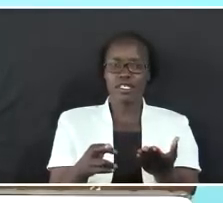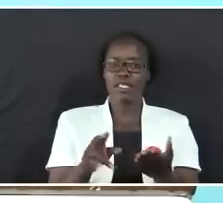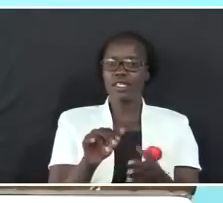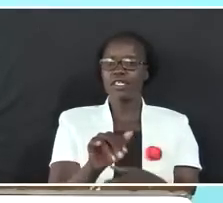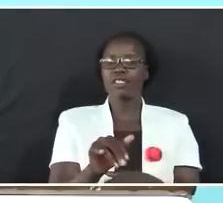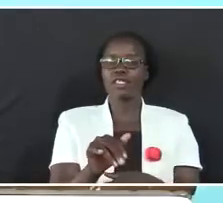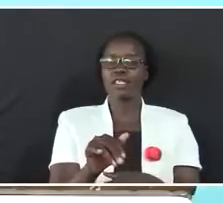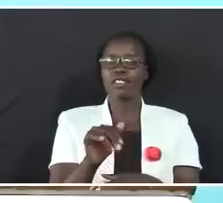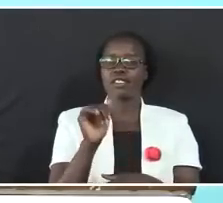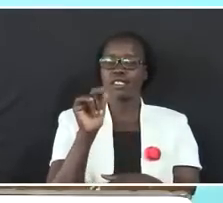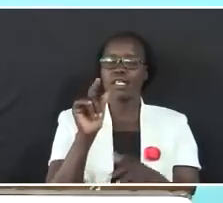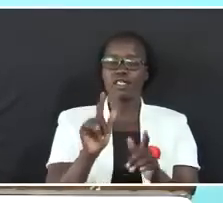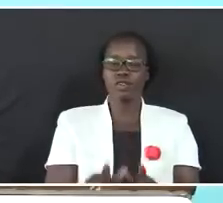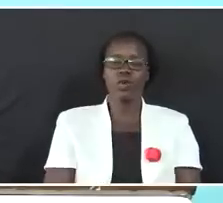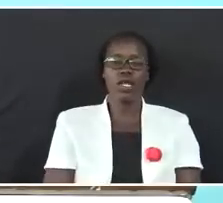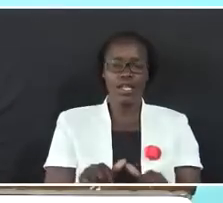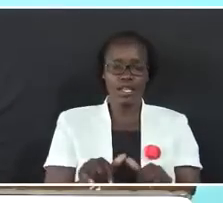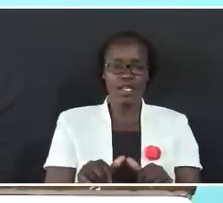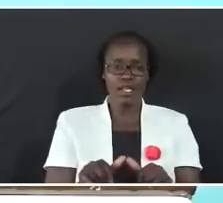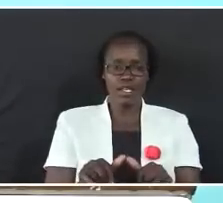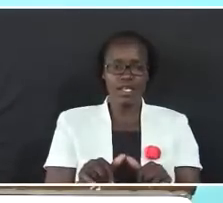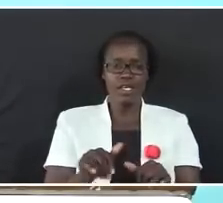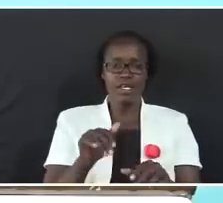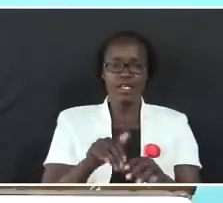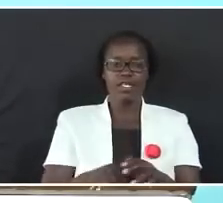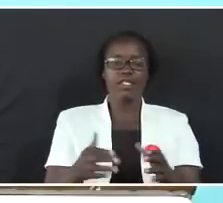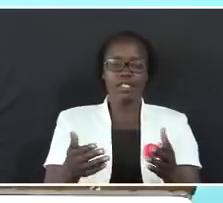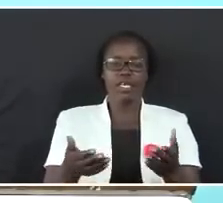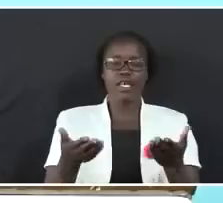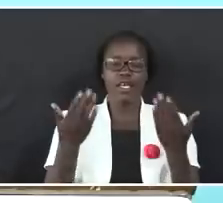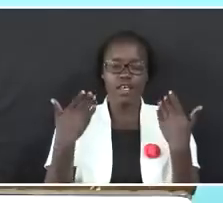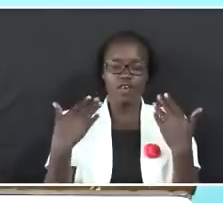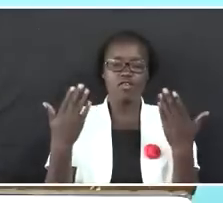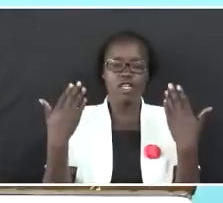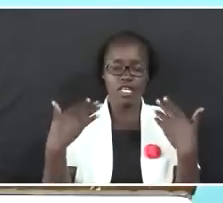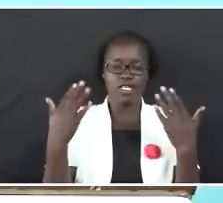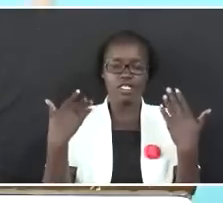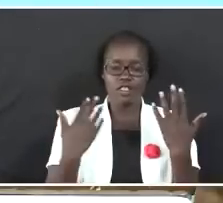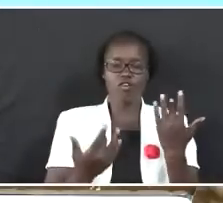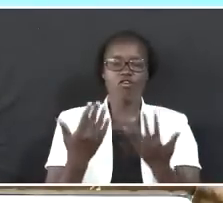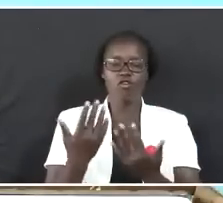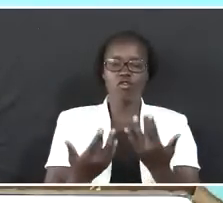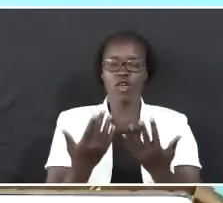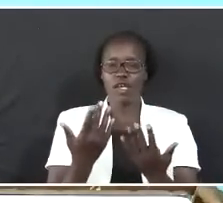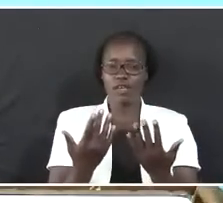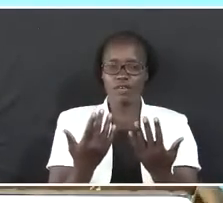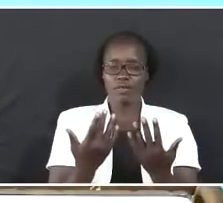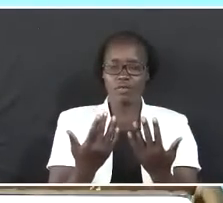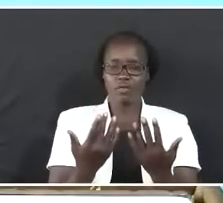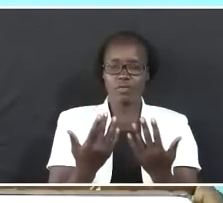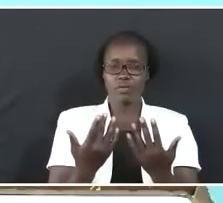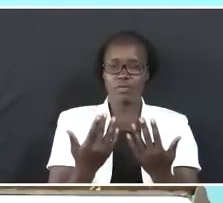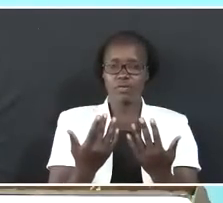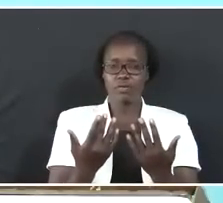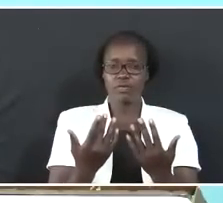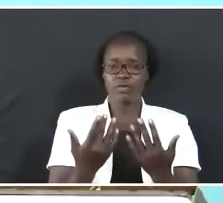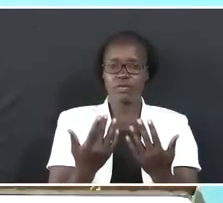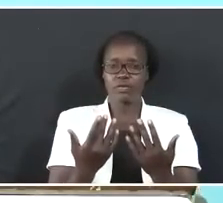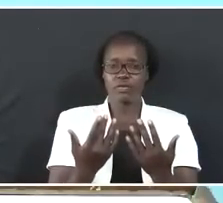that shall dwell in the everlasting fire.